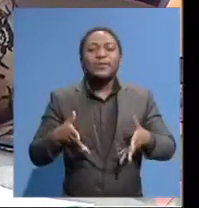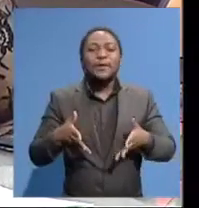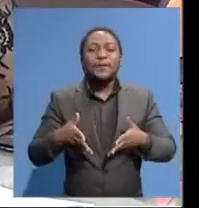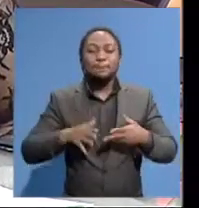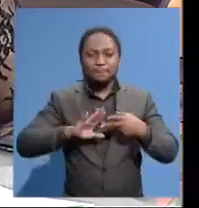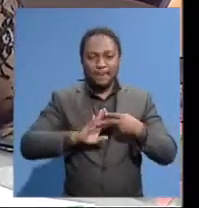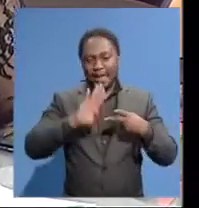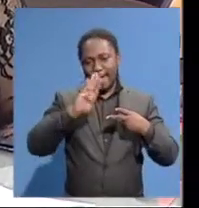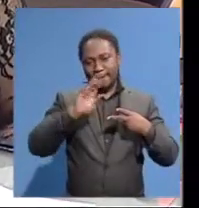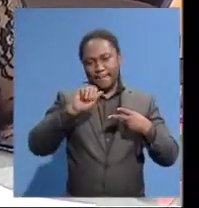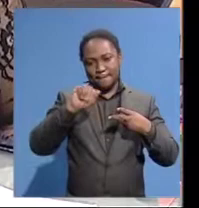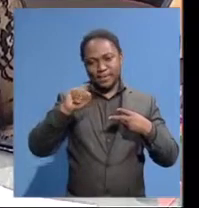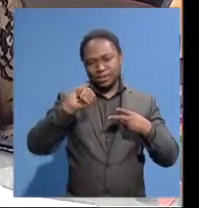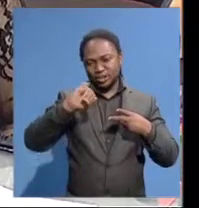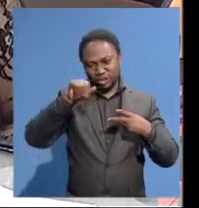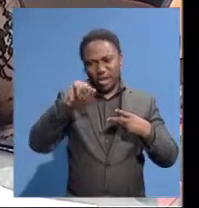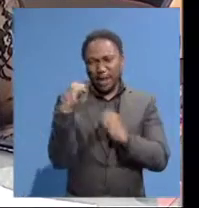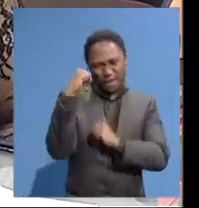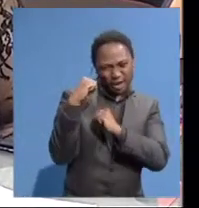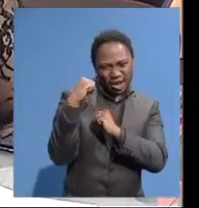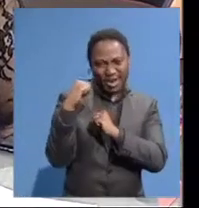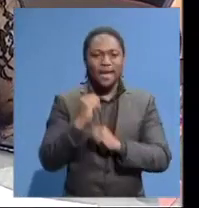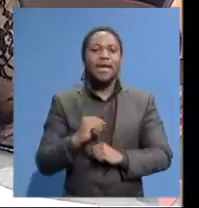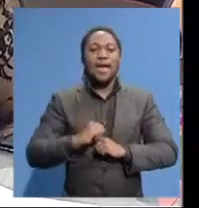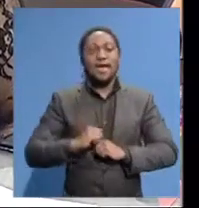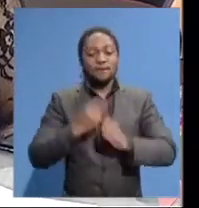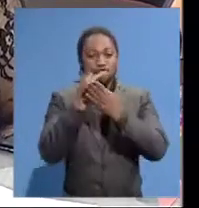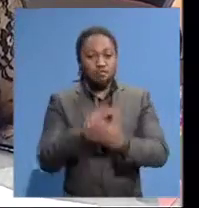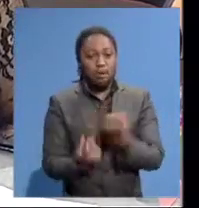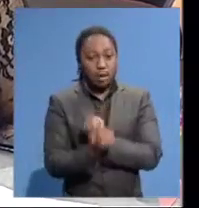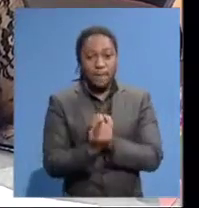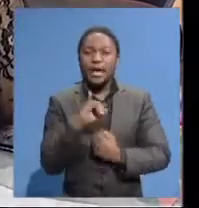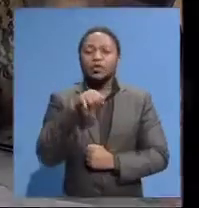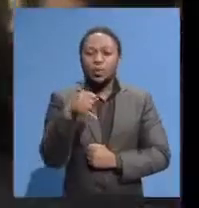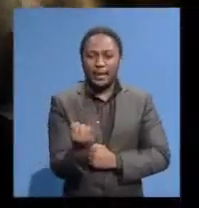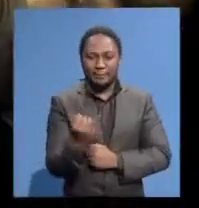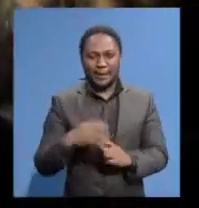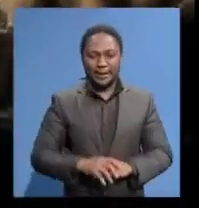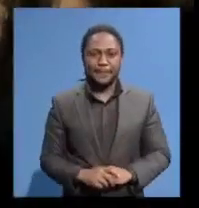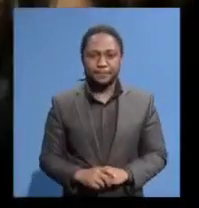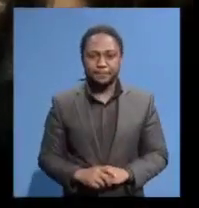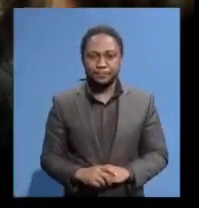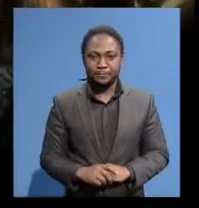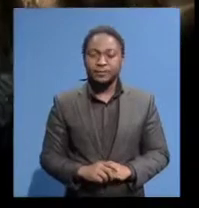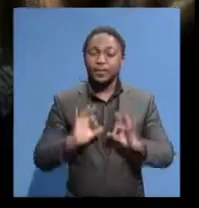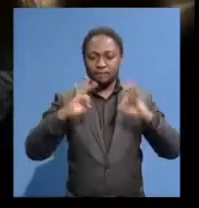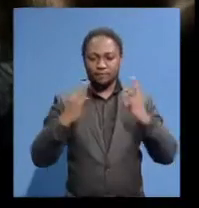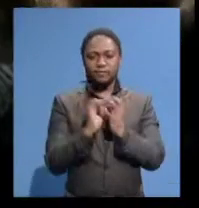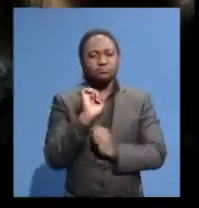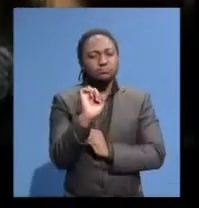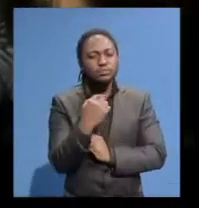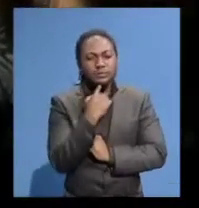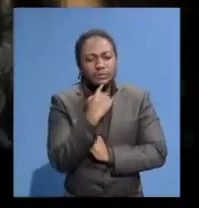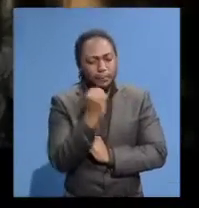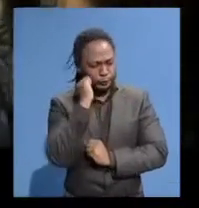Matlala's funeral, and this was held at Rema Bible Church in Randburg in Johannesburg. To the Matlala family, we send